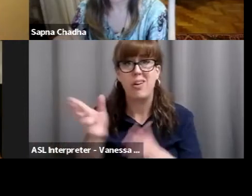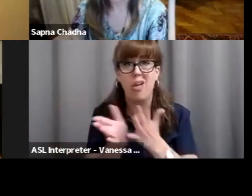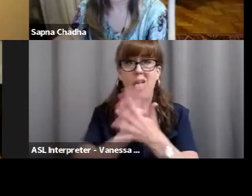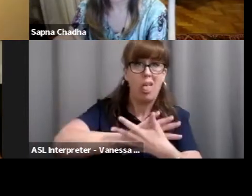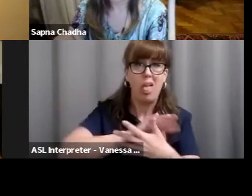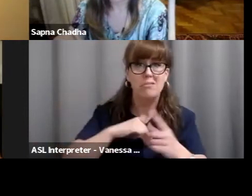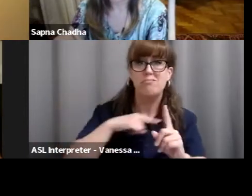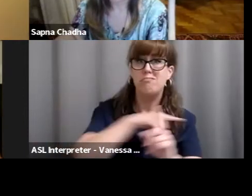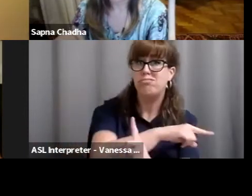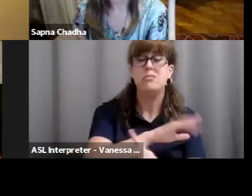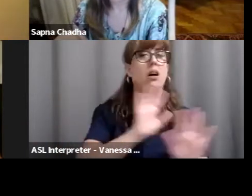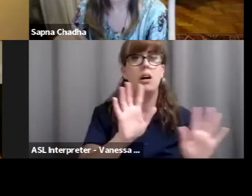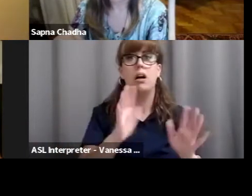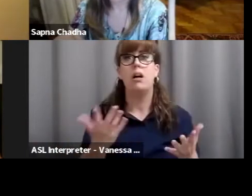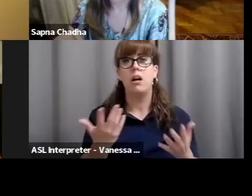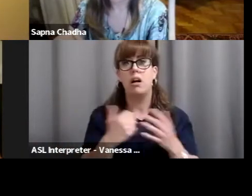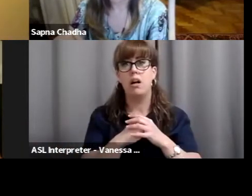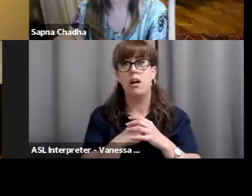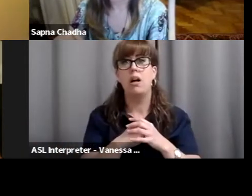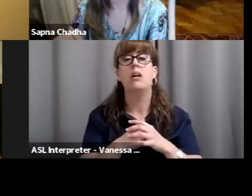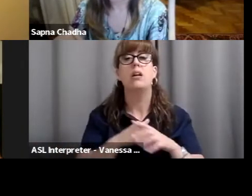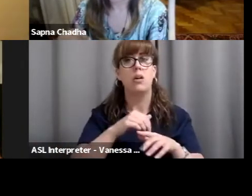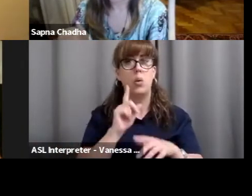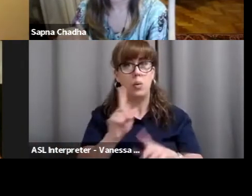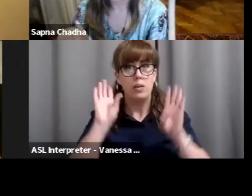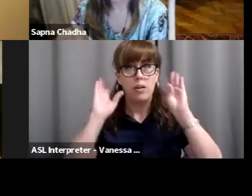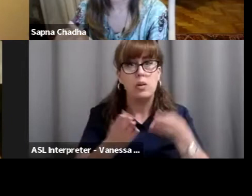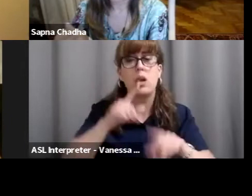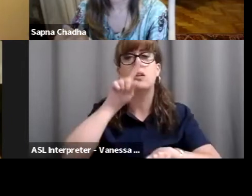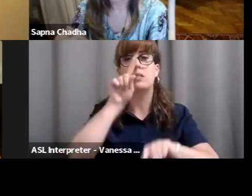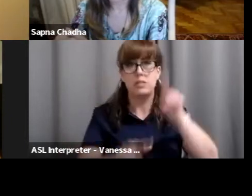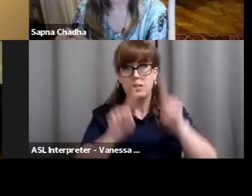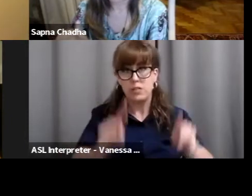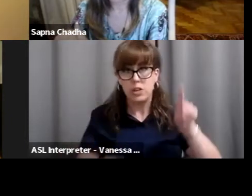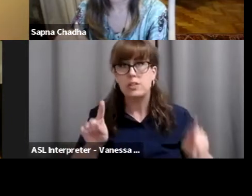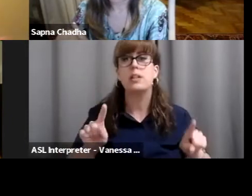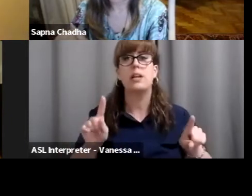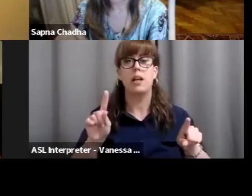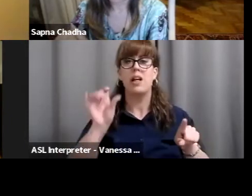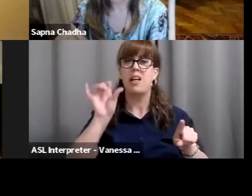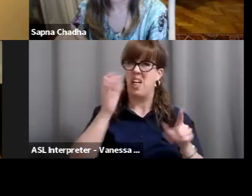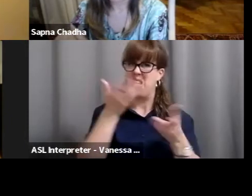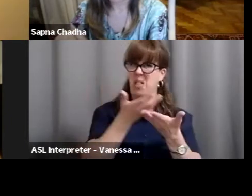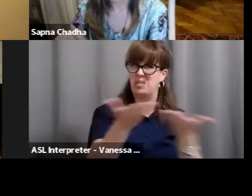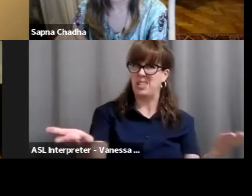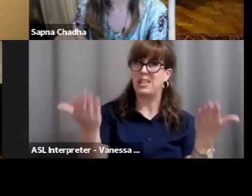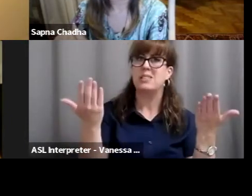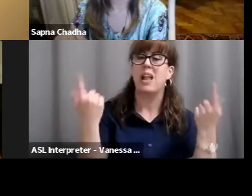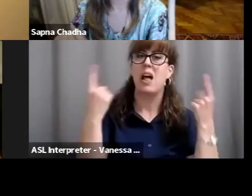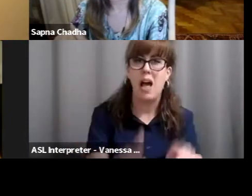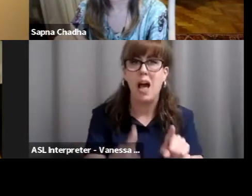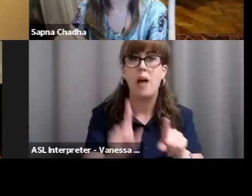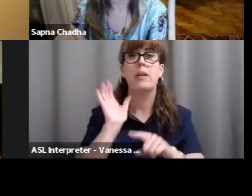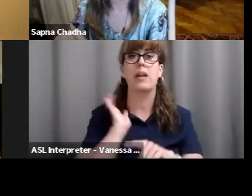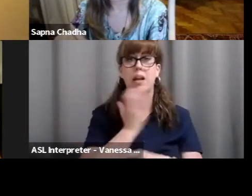which exist, or various other diversity aspects which exist in our society, and how we as an organization are driving that